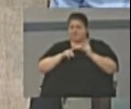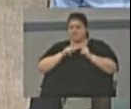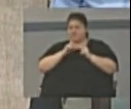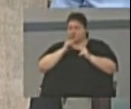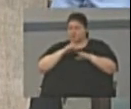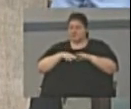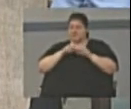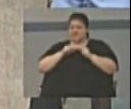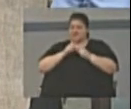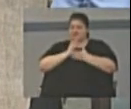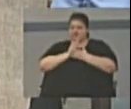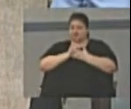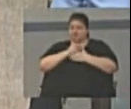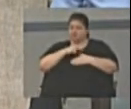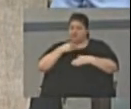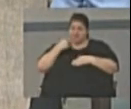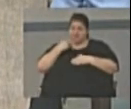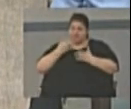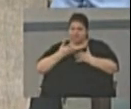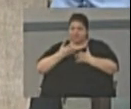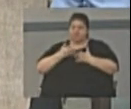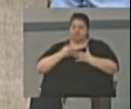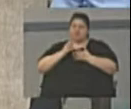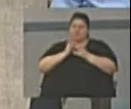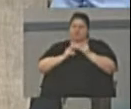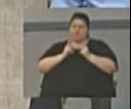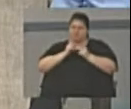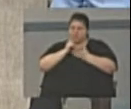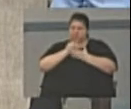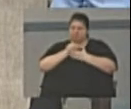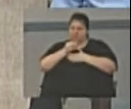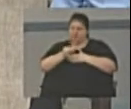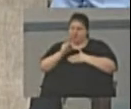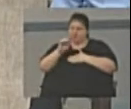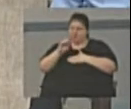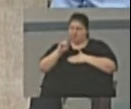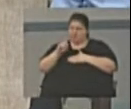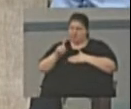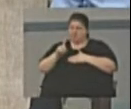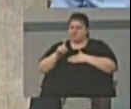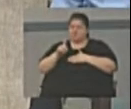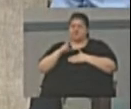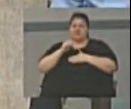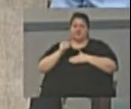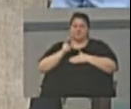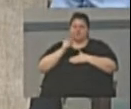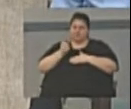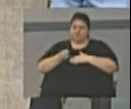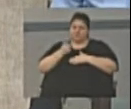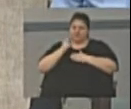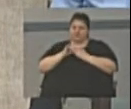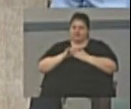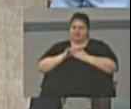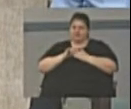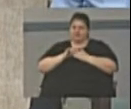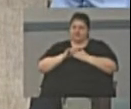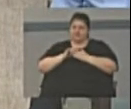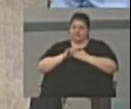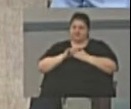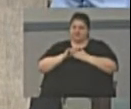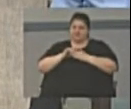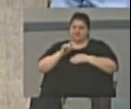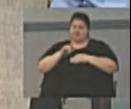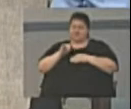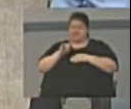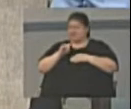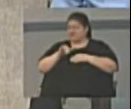the financial risk are the people who buy the bonds. They're the ones who understand that, and the city is not in